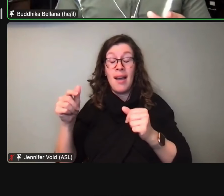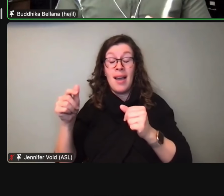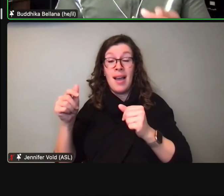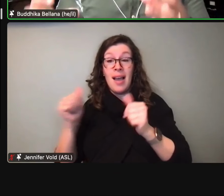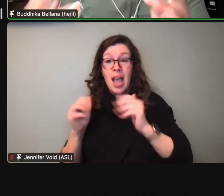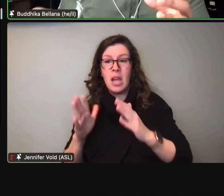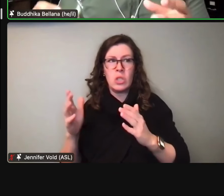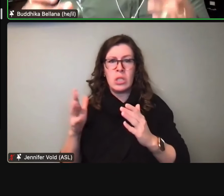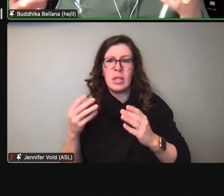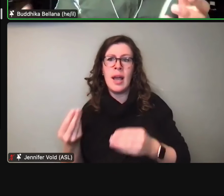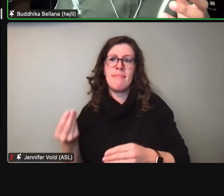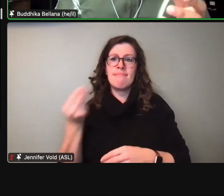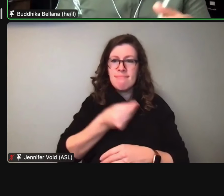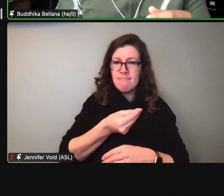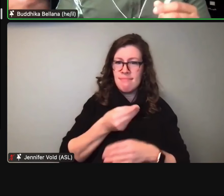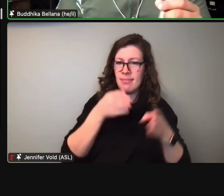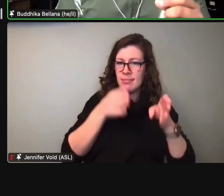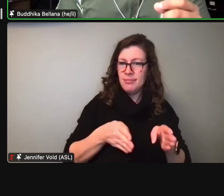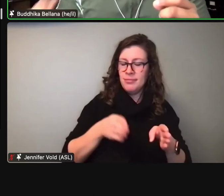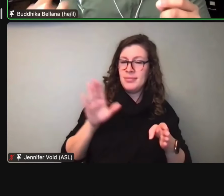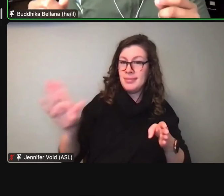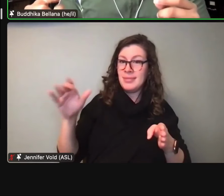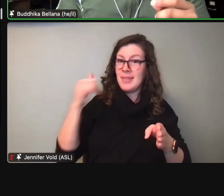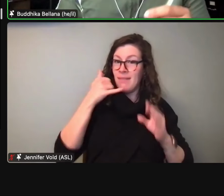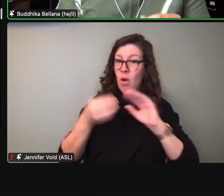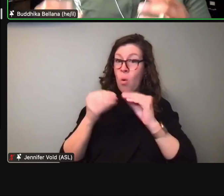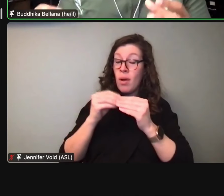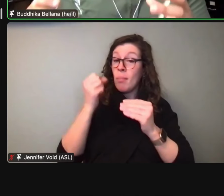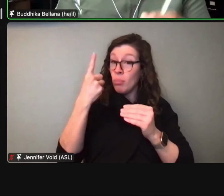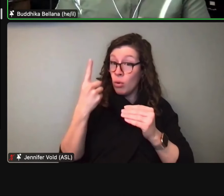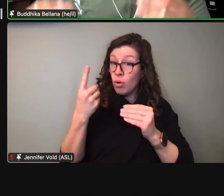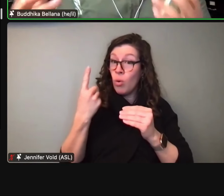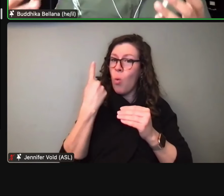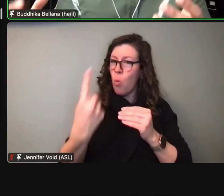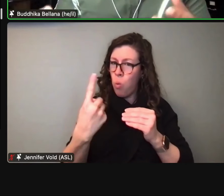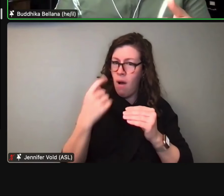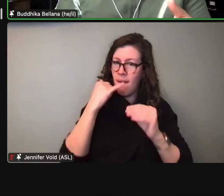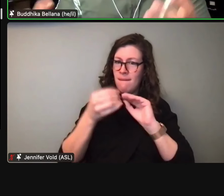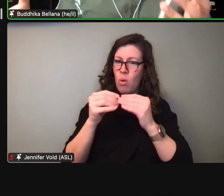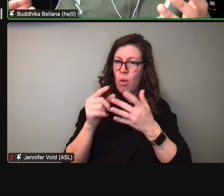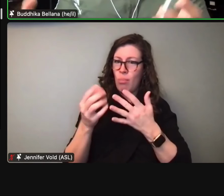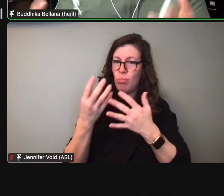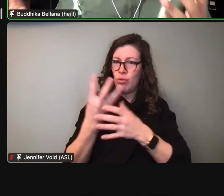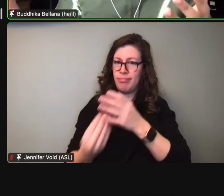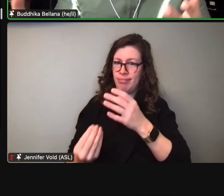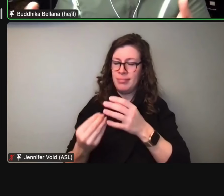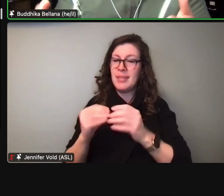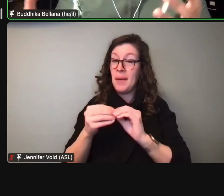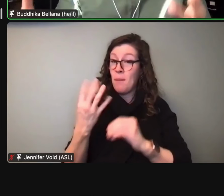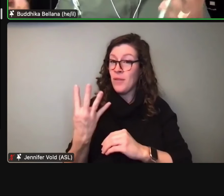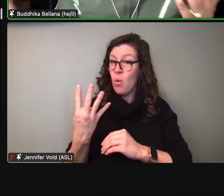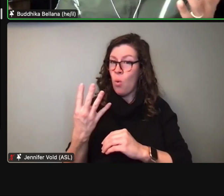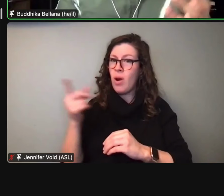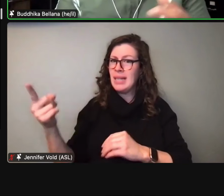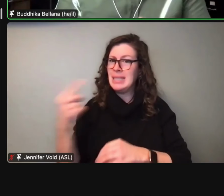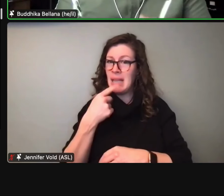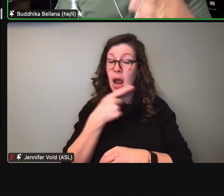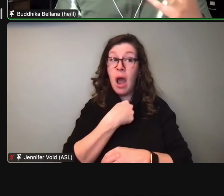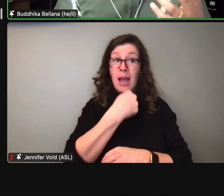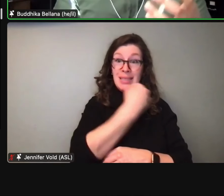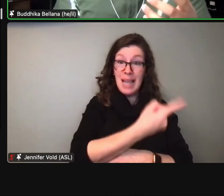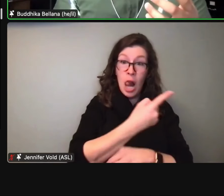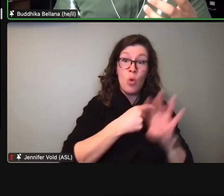the narrator his phone number and withheld one number from his phone number, and that number was the number 4, and he asked her to kind of commit that to